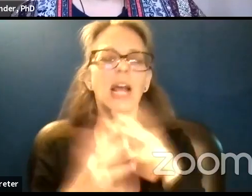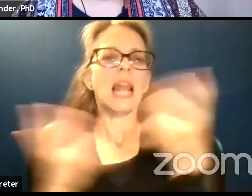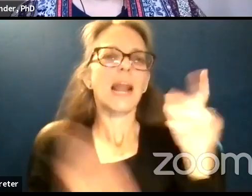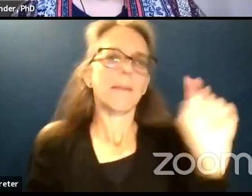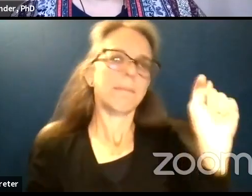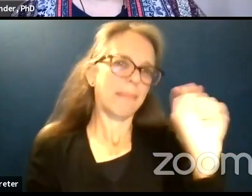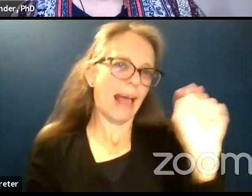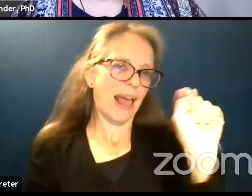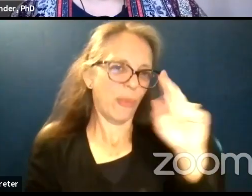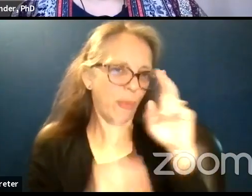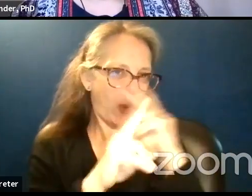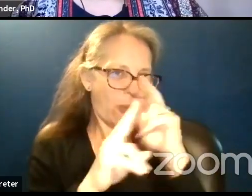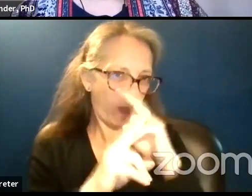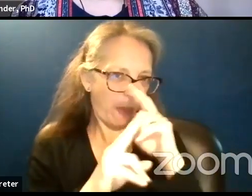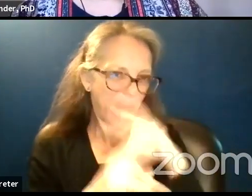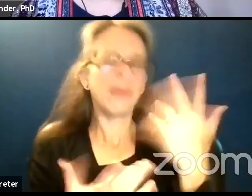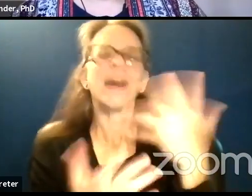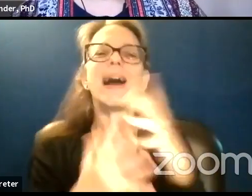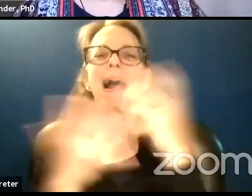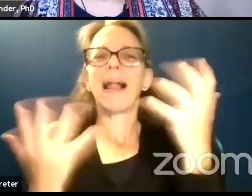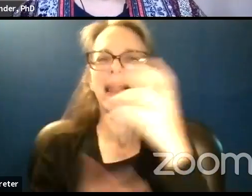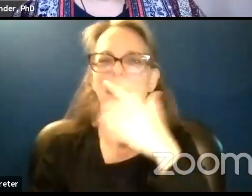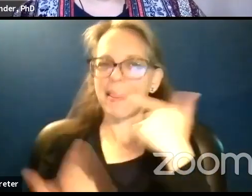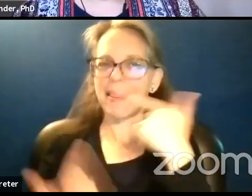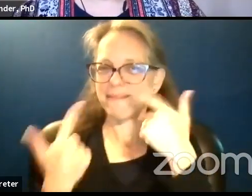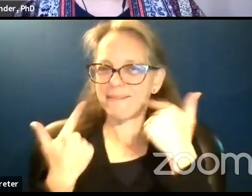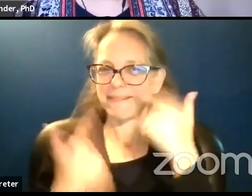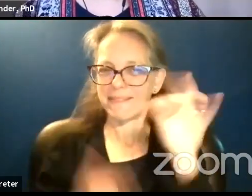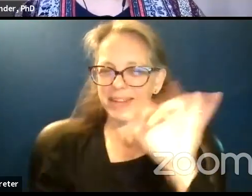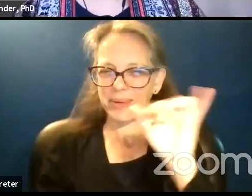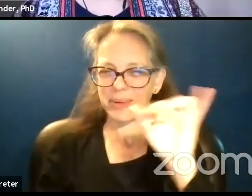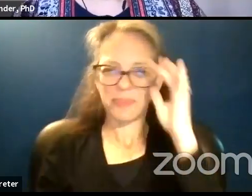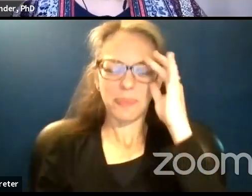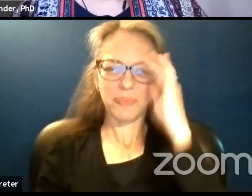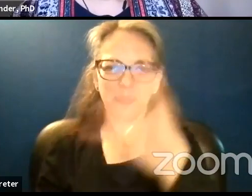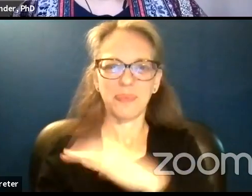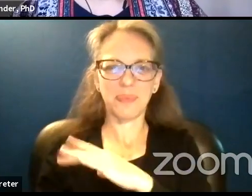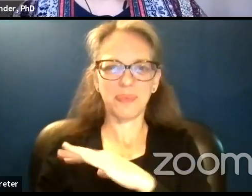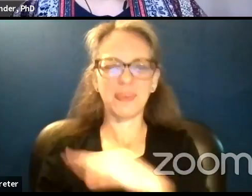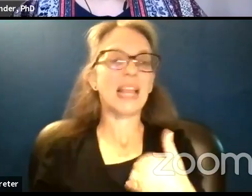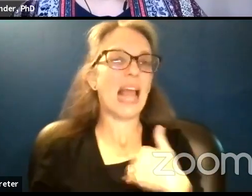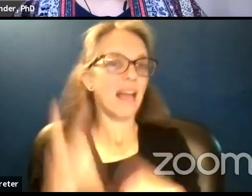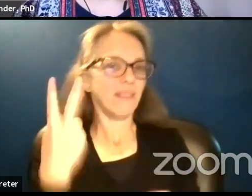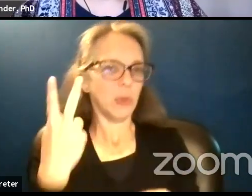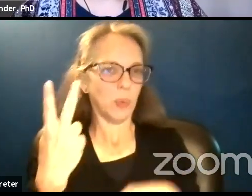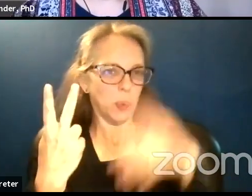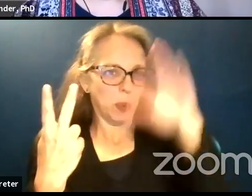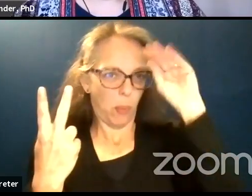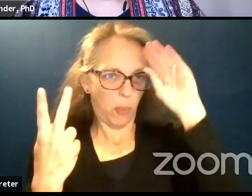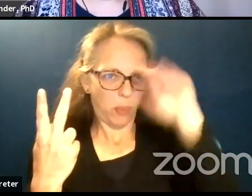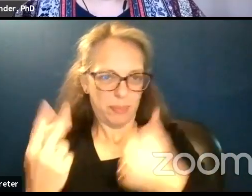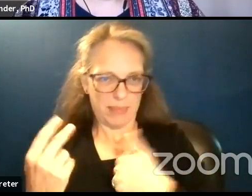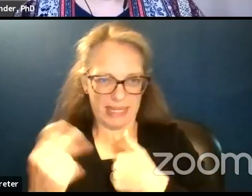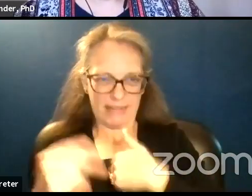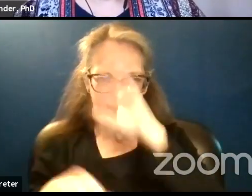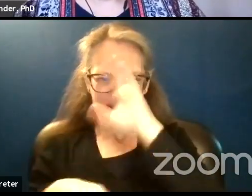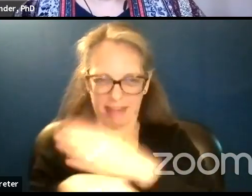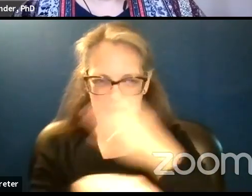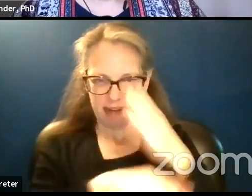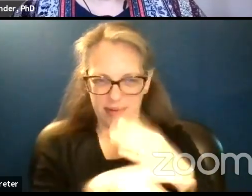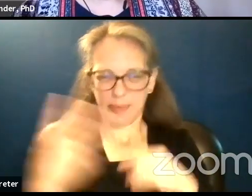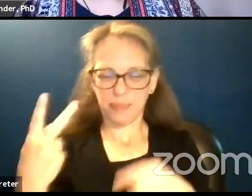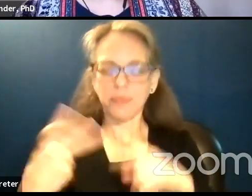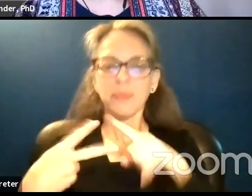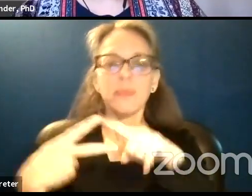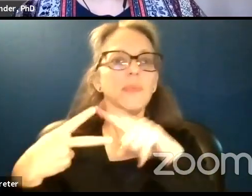humor, but also a lot of laughs. Awesome. Yeah, I have two sons, and one of